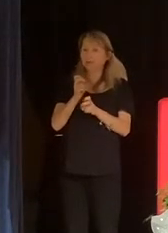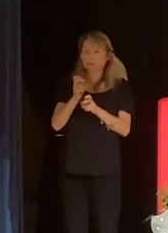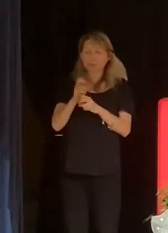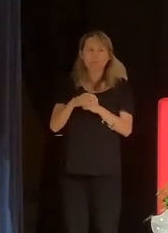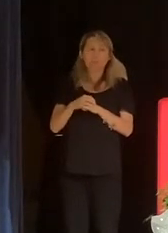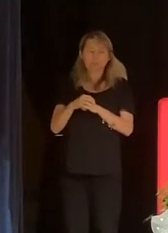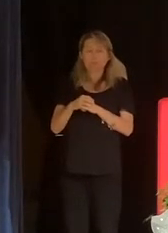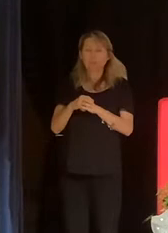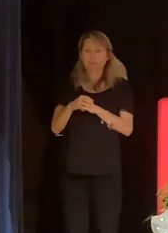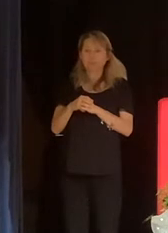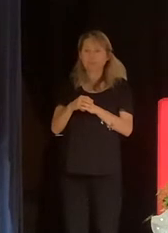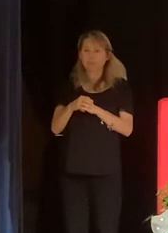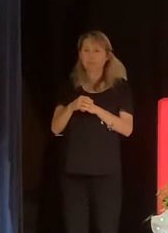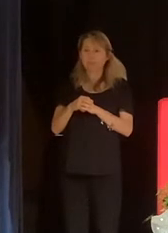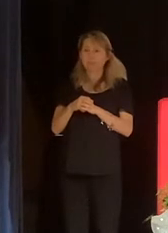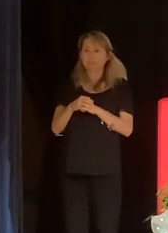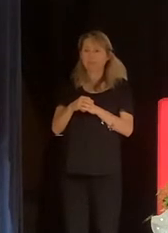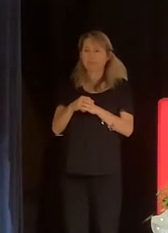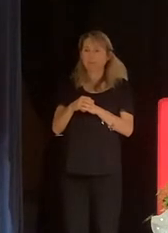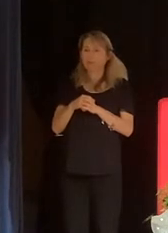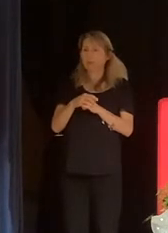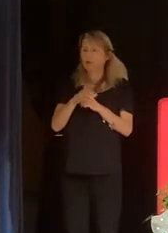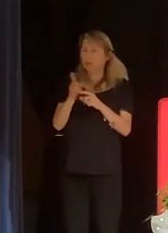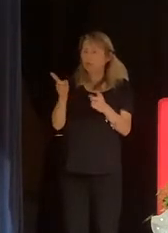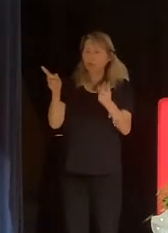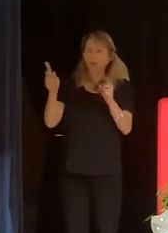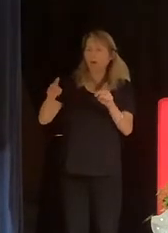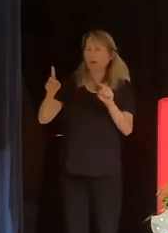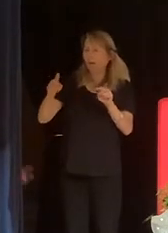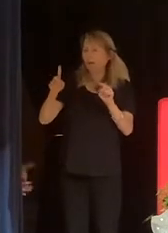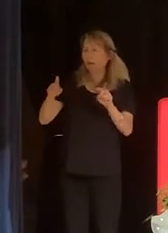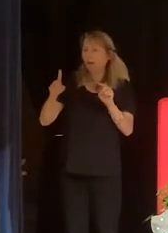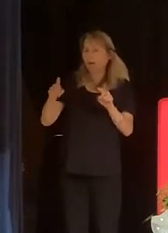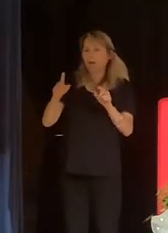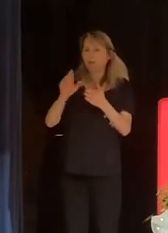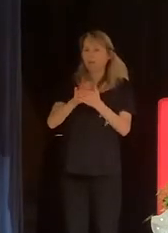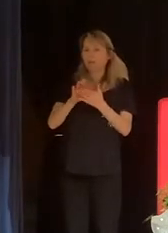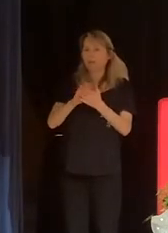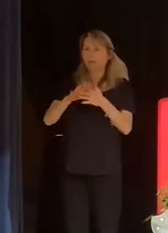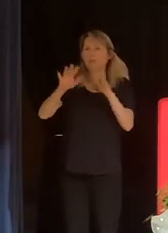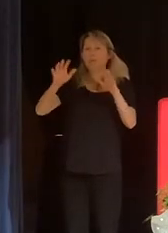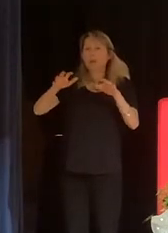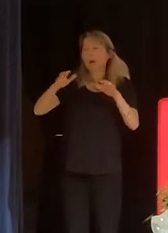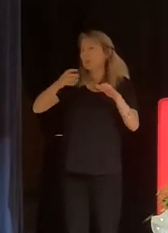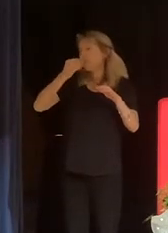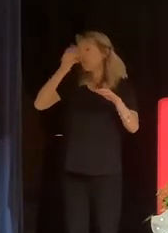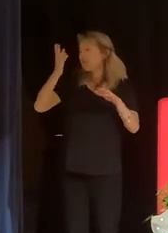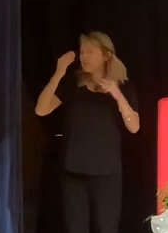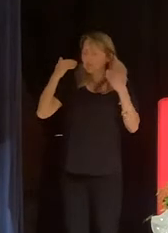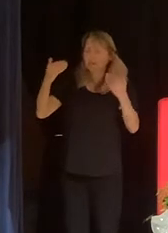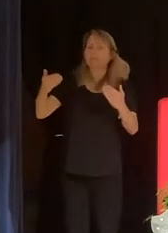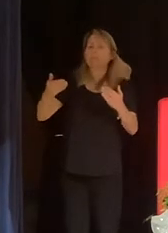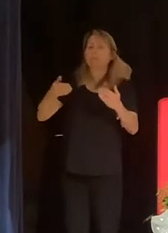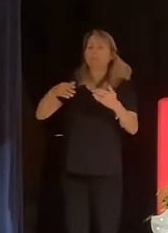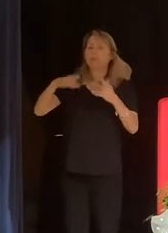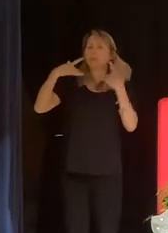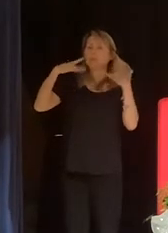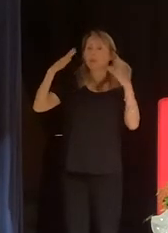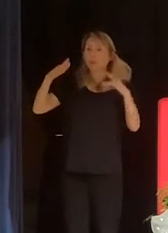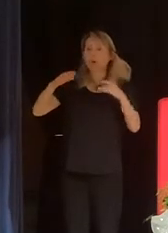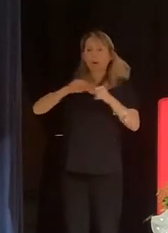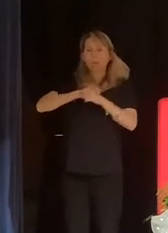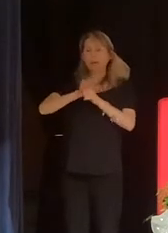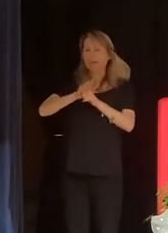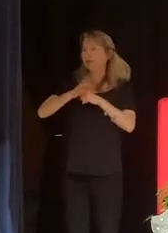Graduates, nothing could keep you away from school. Neither rain nor snow, not even the